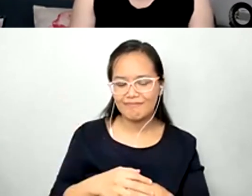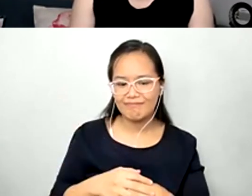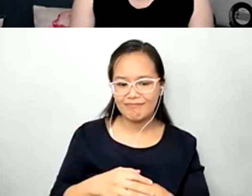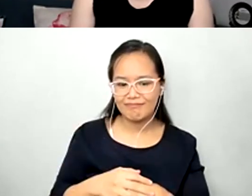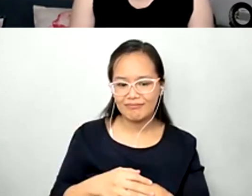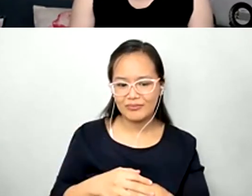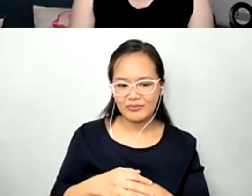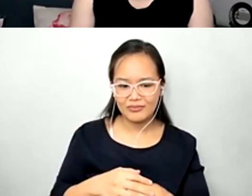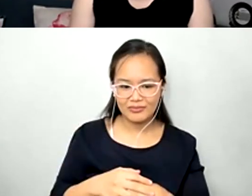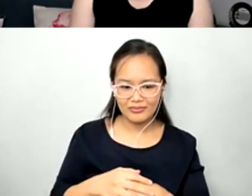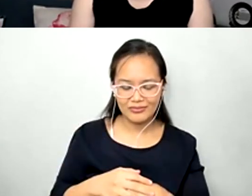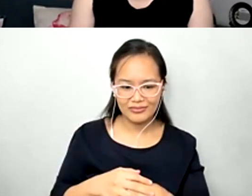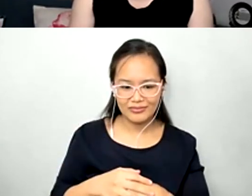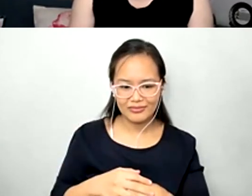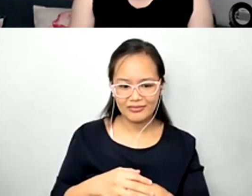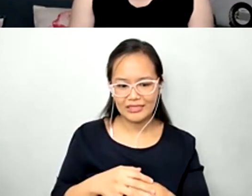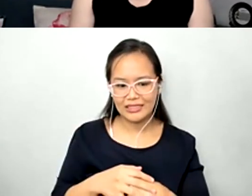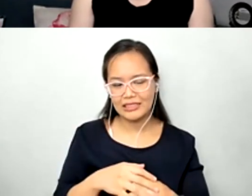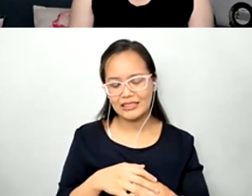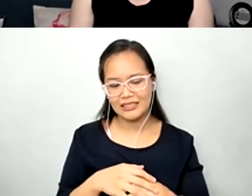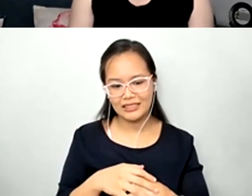And then, kasi